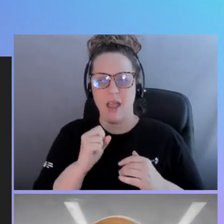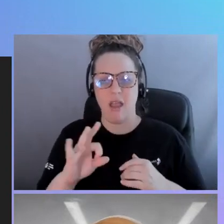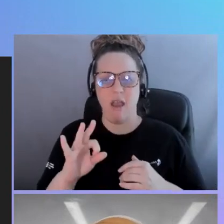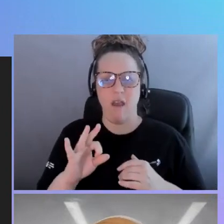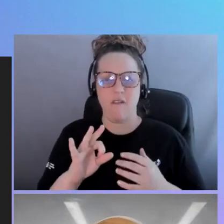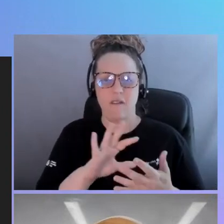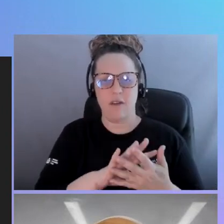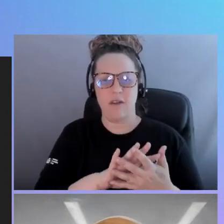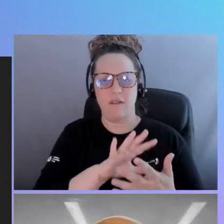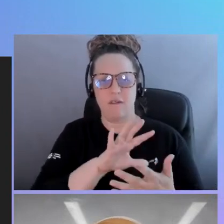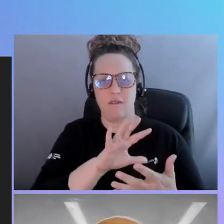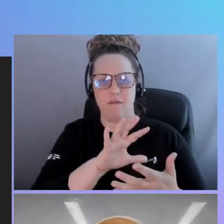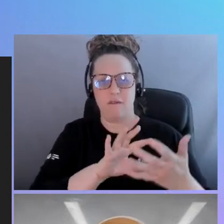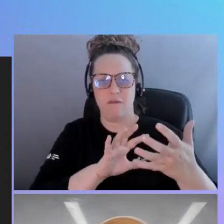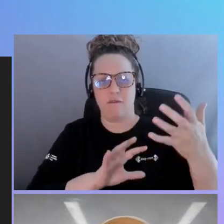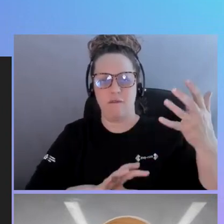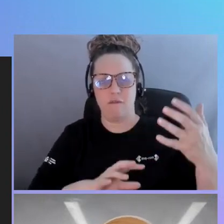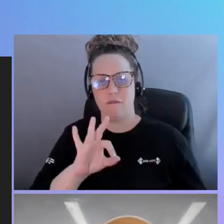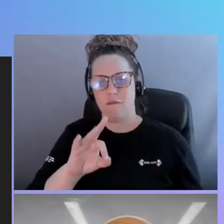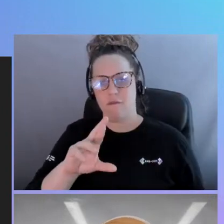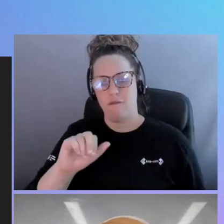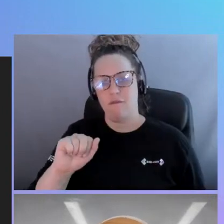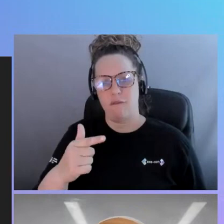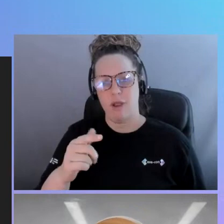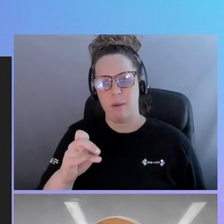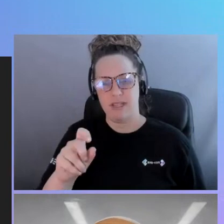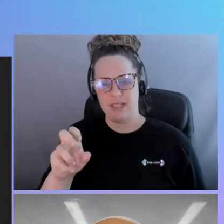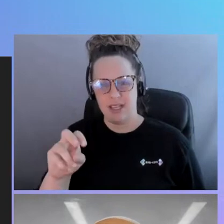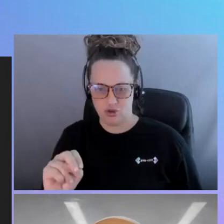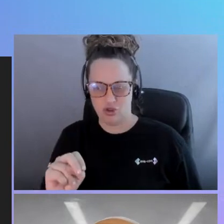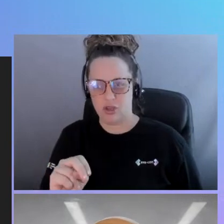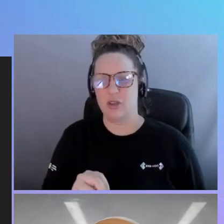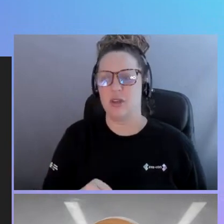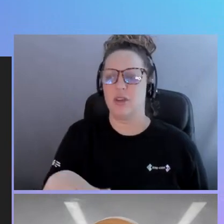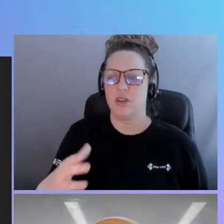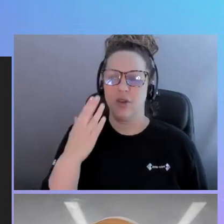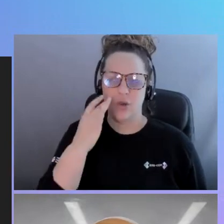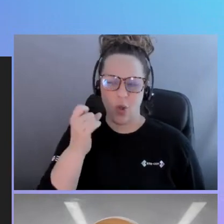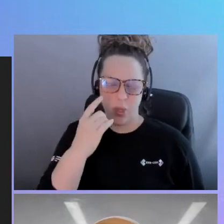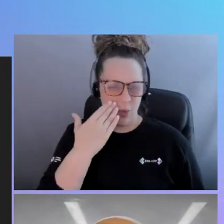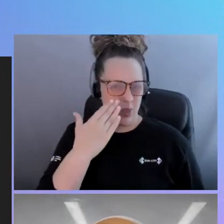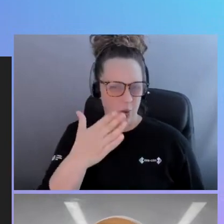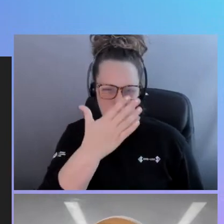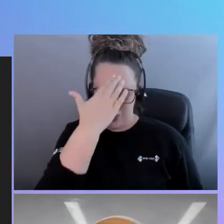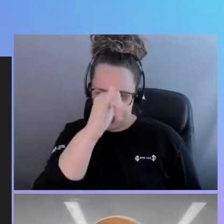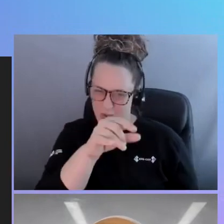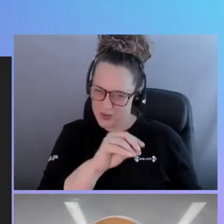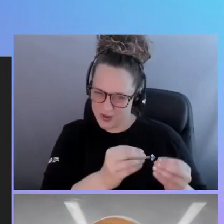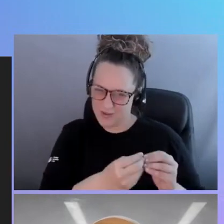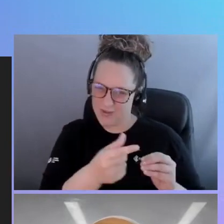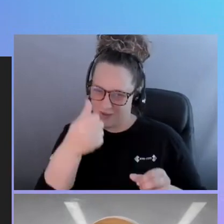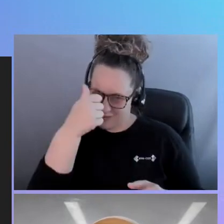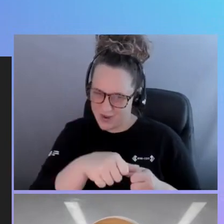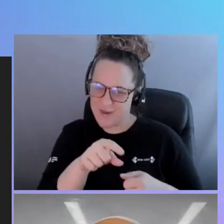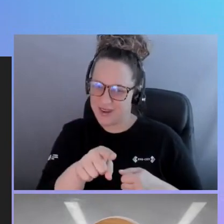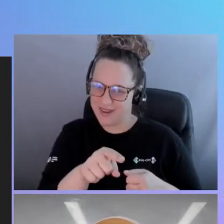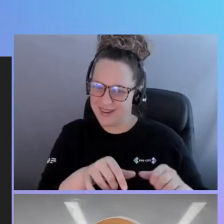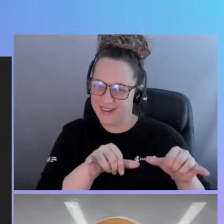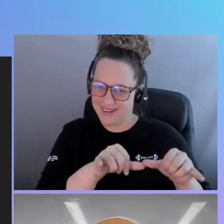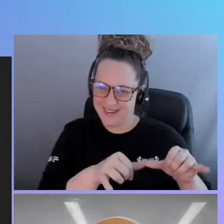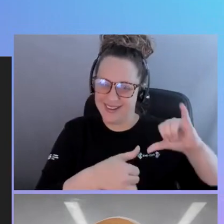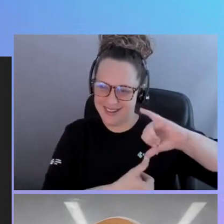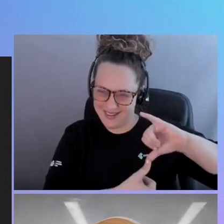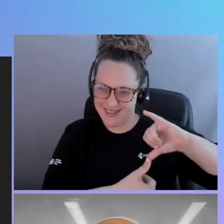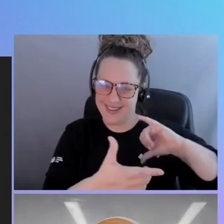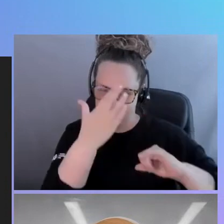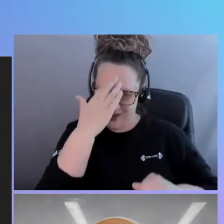fragmentation. So if you were developing apps back then, those numbers, like, you know them really well. You'd hardcode them very often. If you